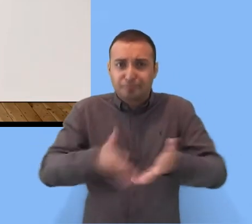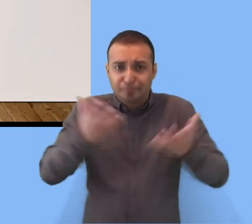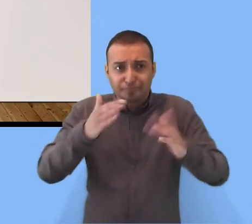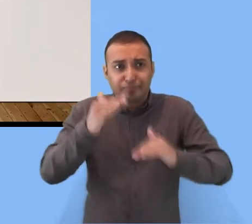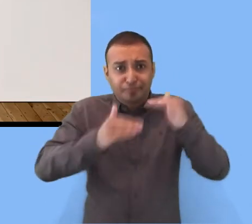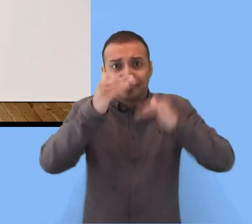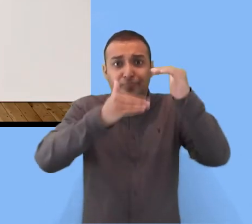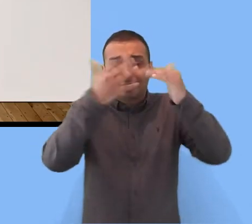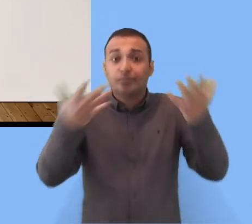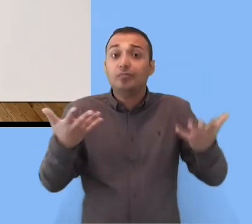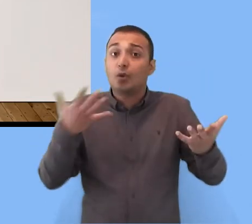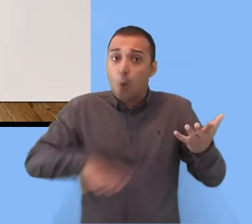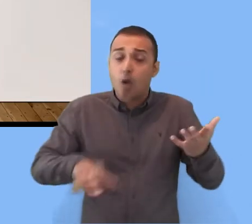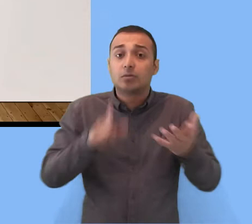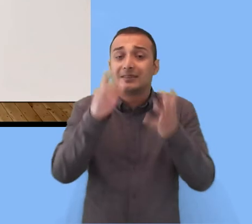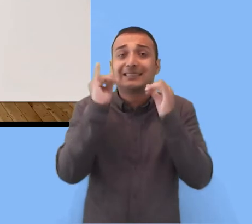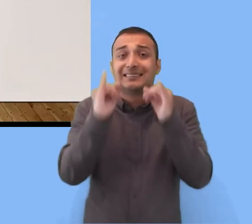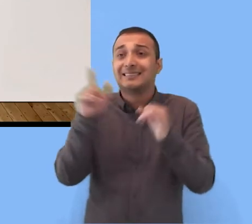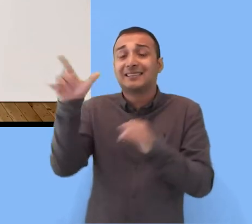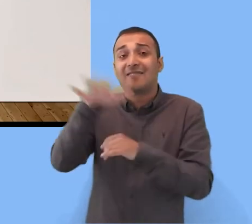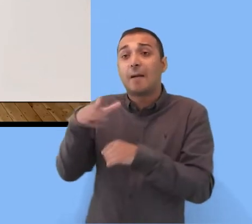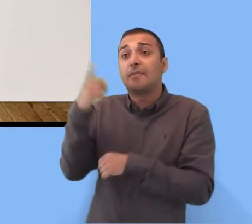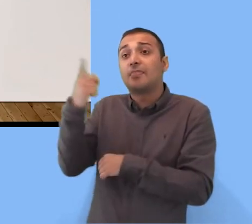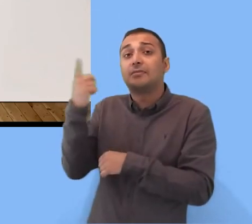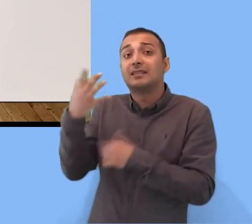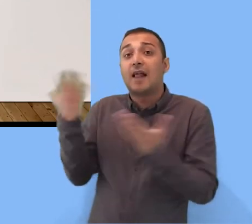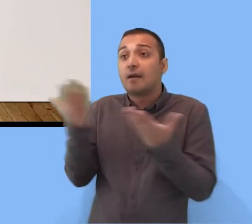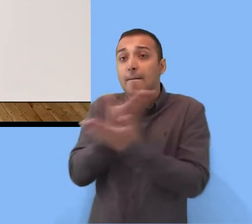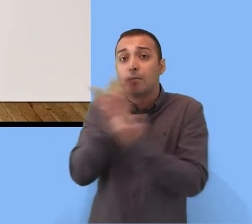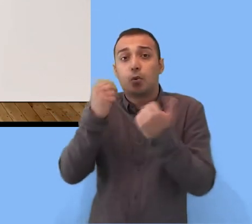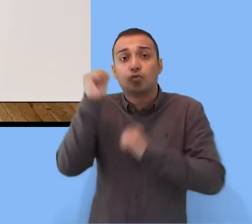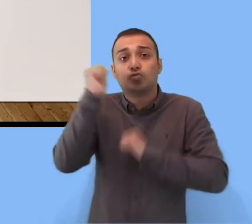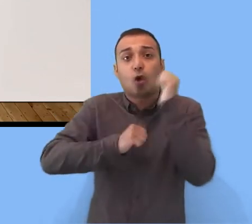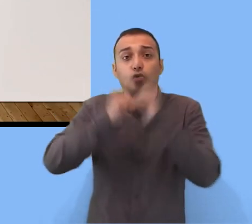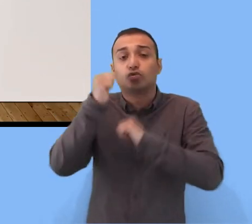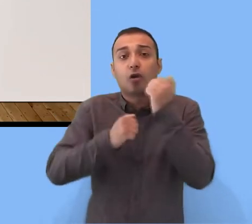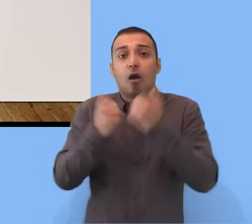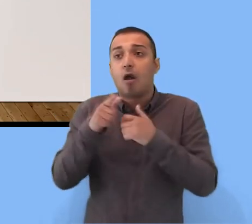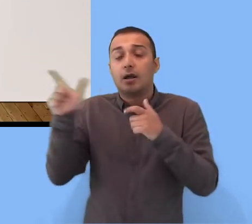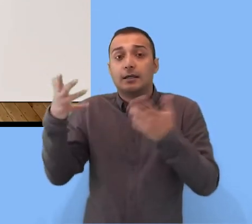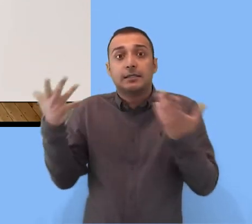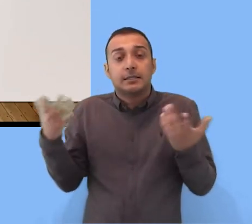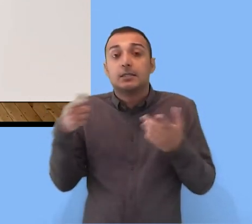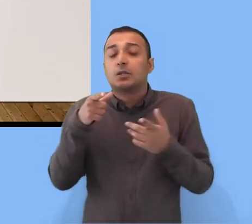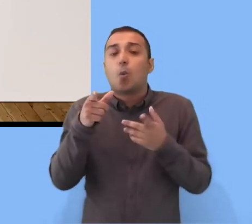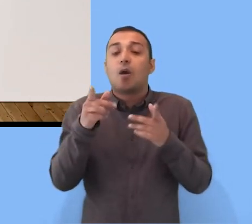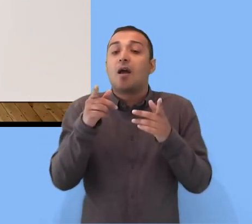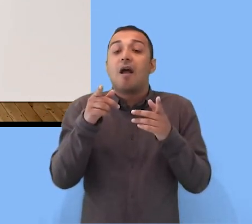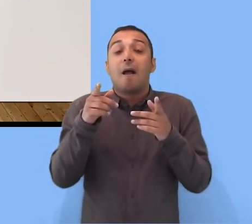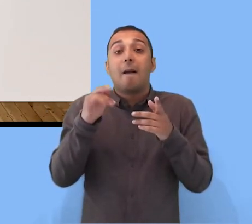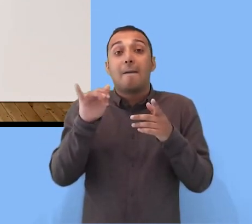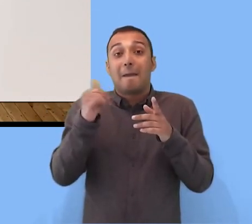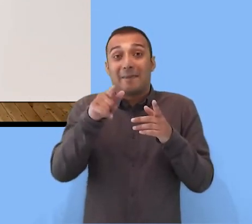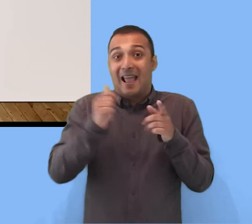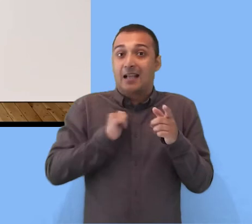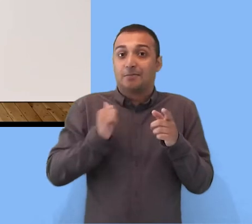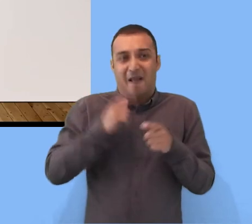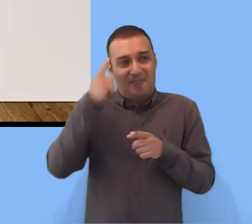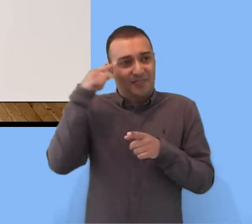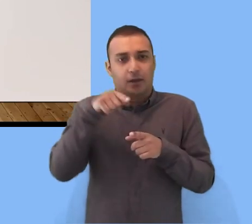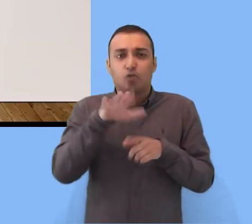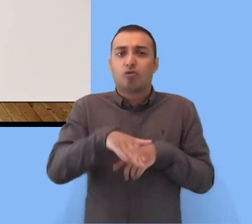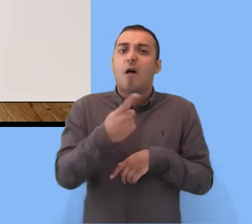the scaffolding to make those aspirations come true. So it's not about having low aspirations. And I've put in that blue